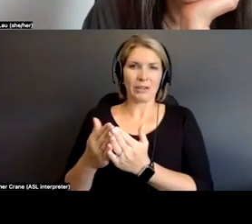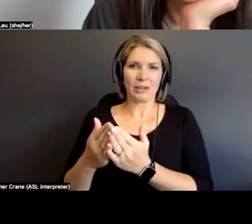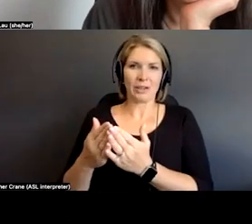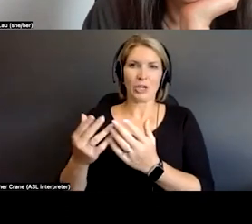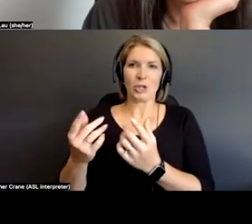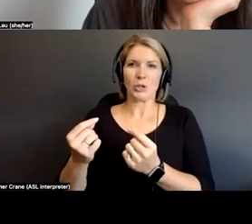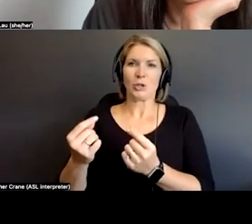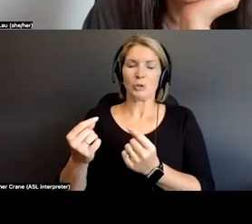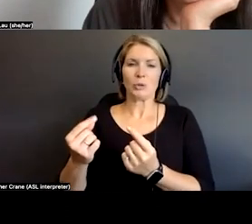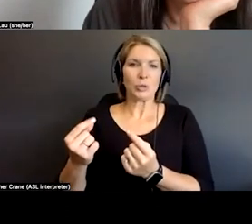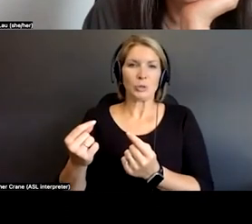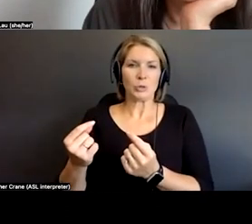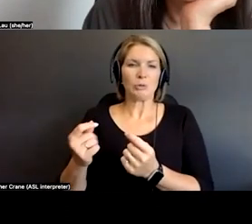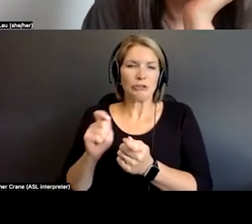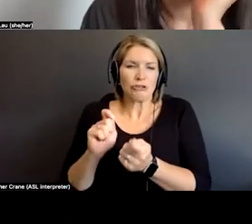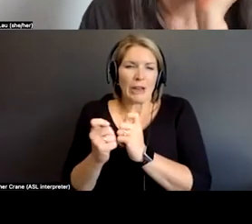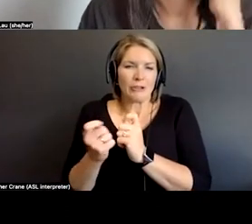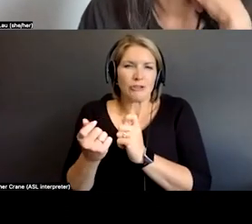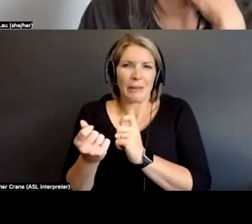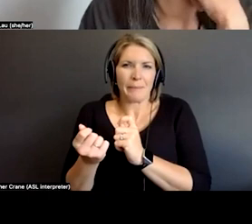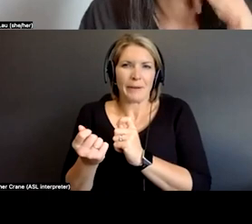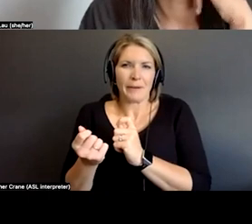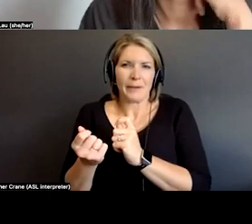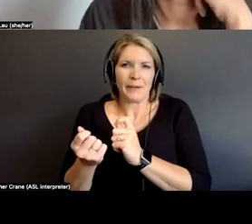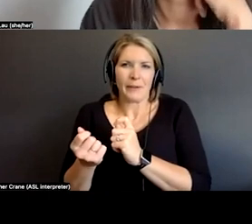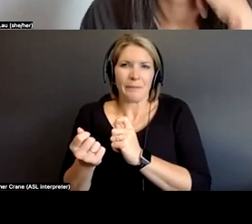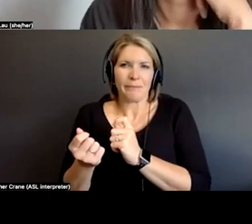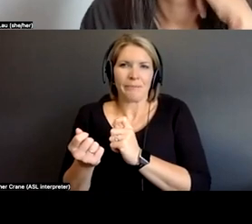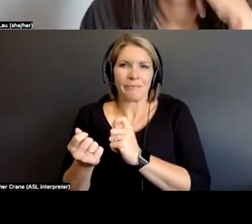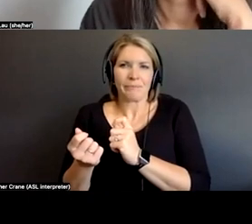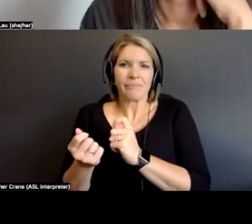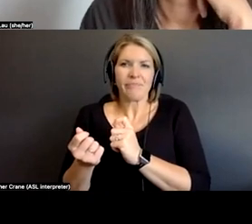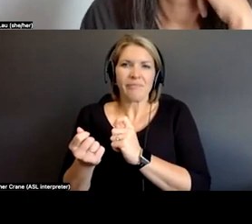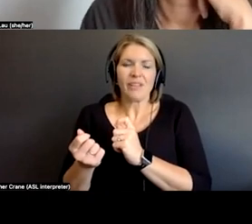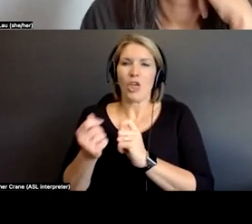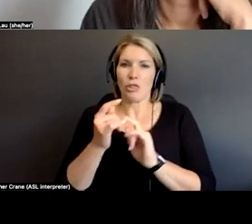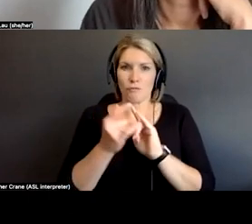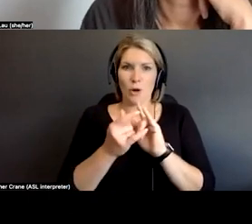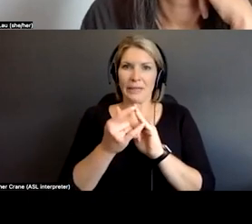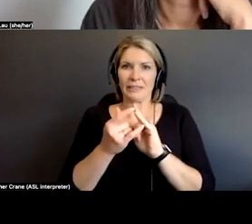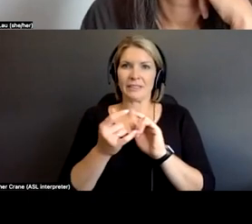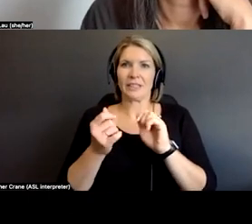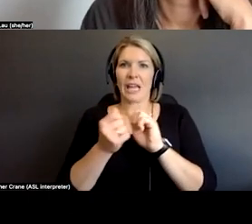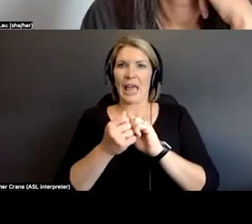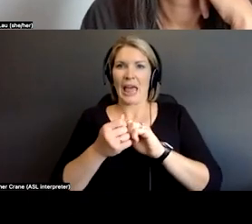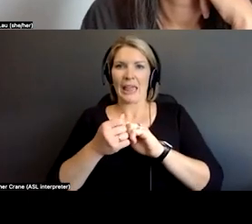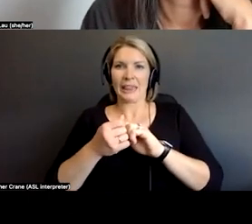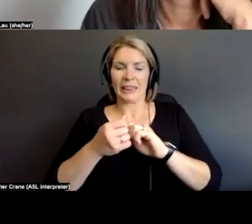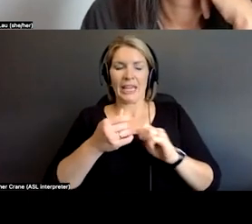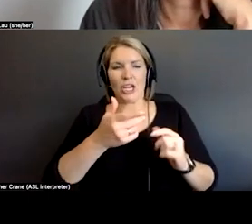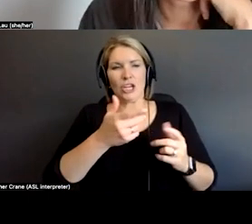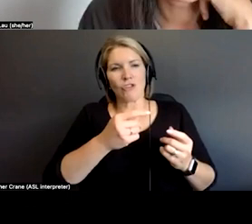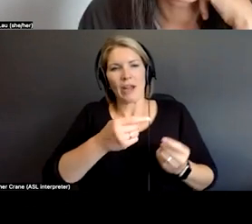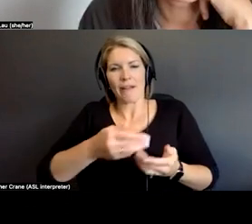romance book and superimposed the actual still the cover with the romance on it and the post-it note. People were still picking it off.